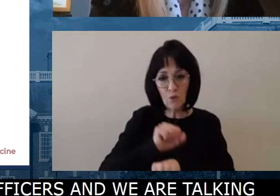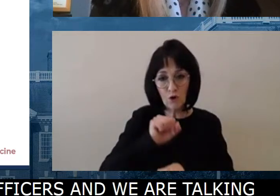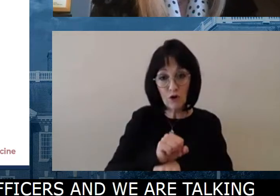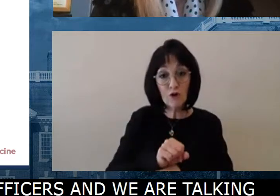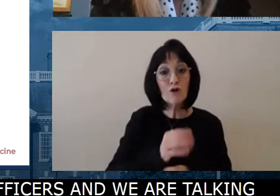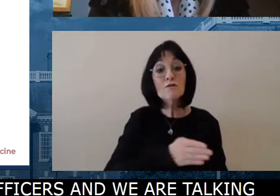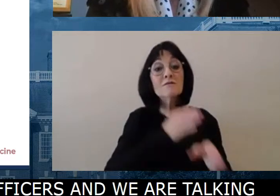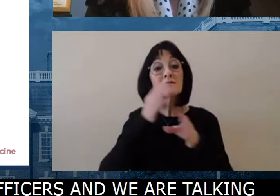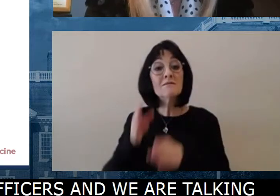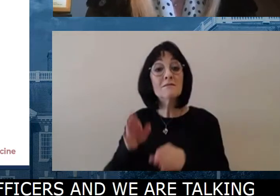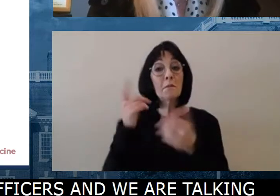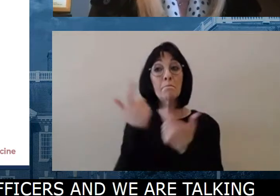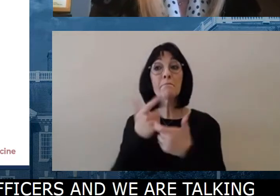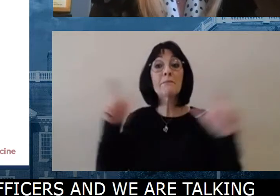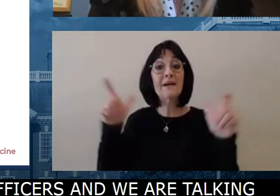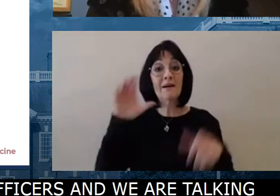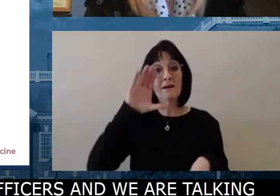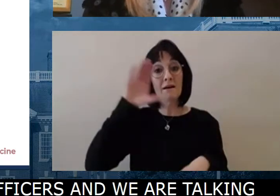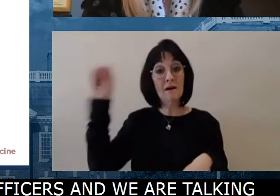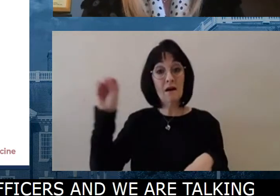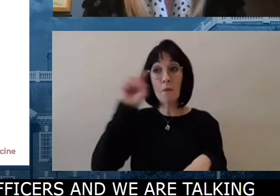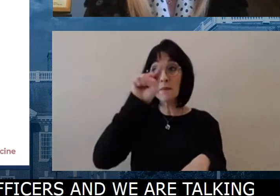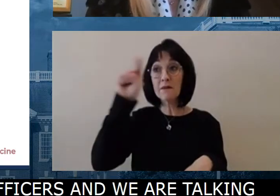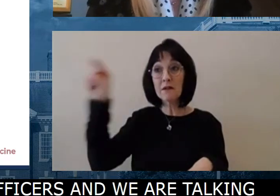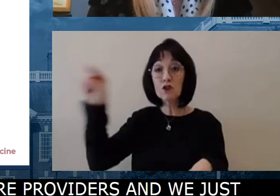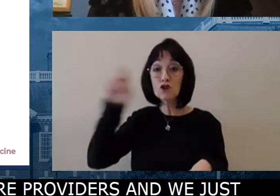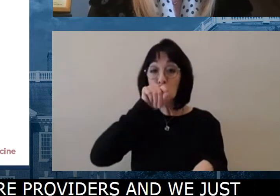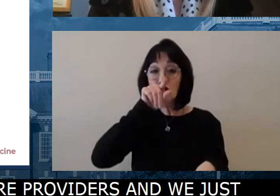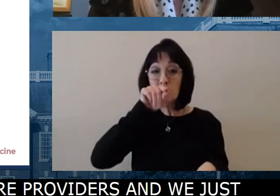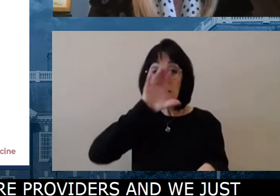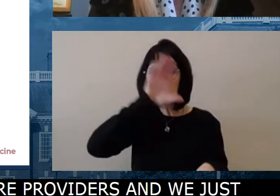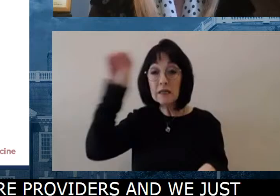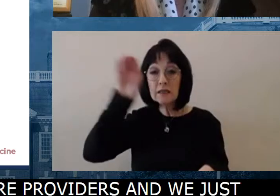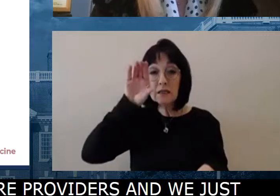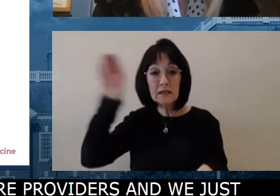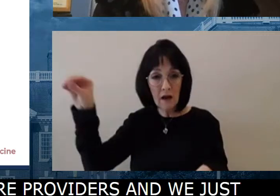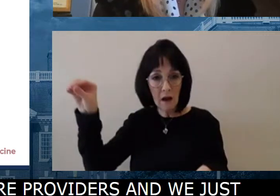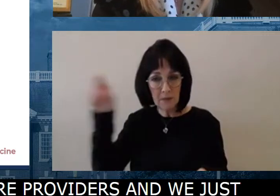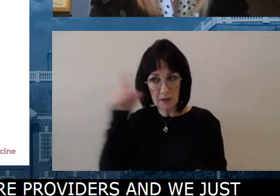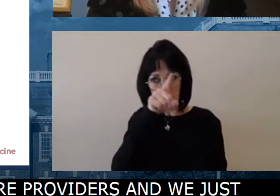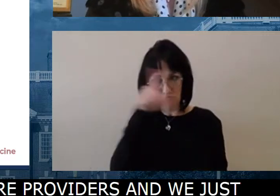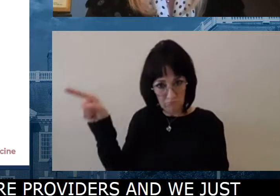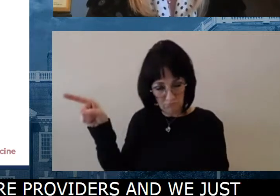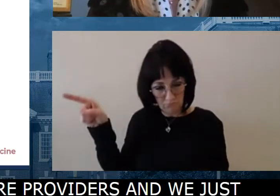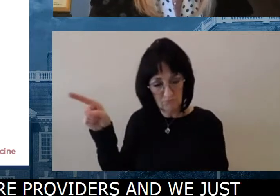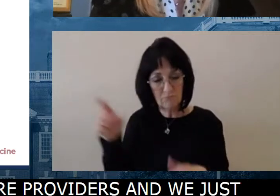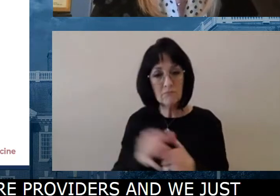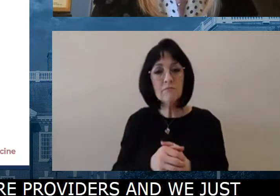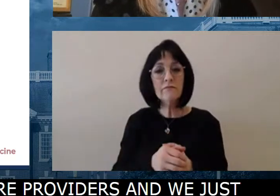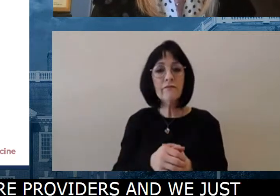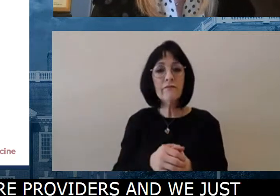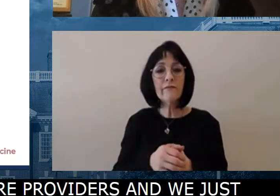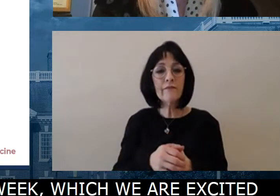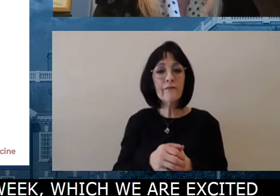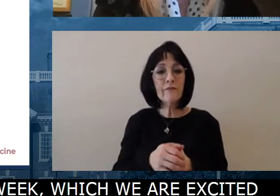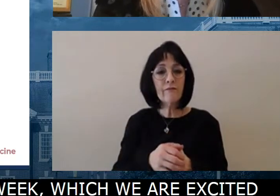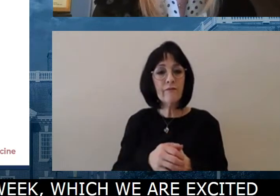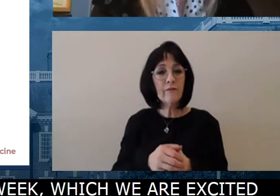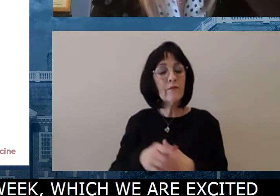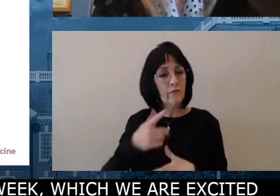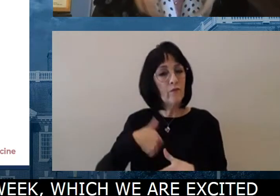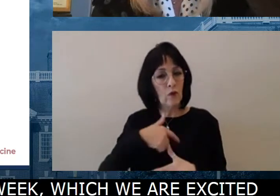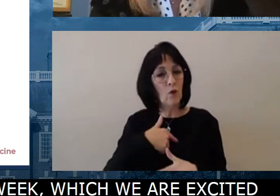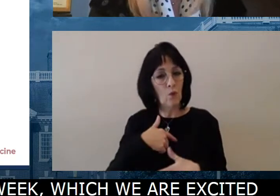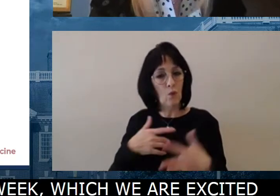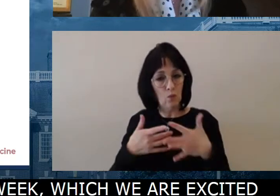And today, we can say that we have begun to contact a number of other